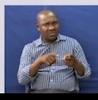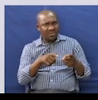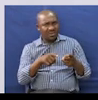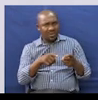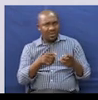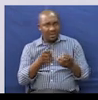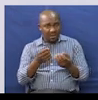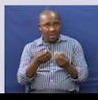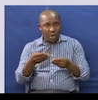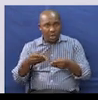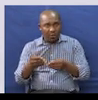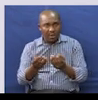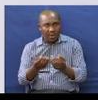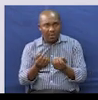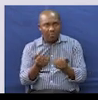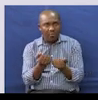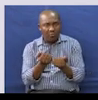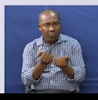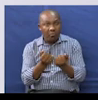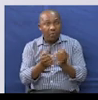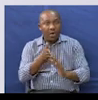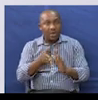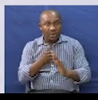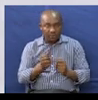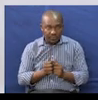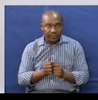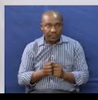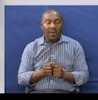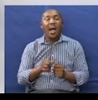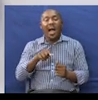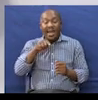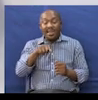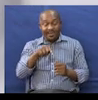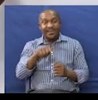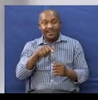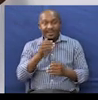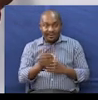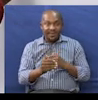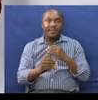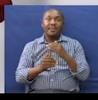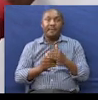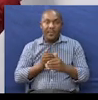Economic production is the process. This is the process